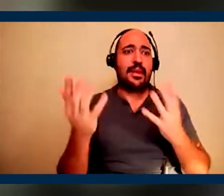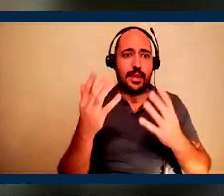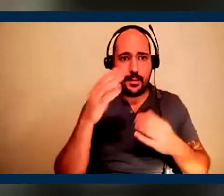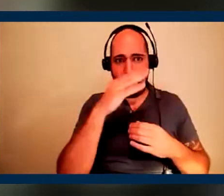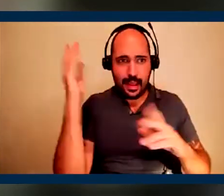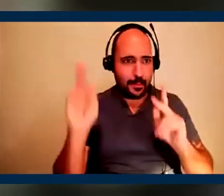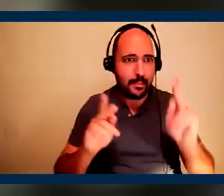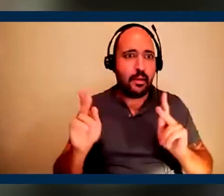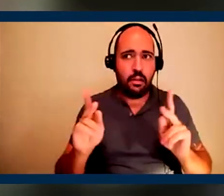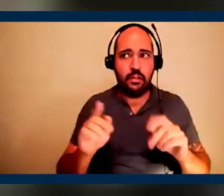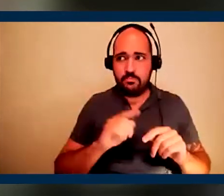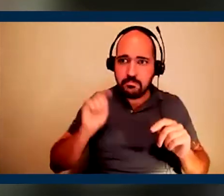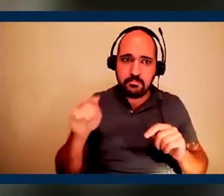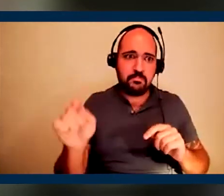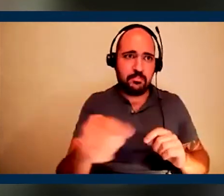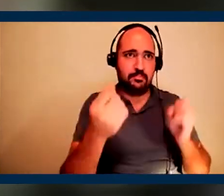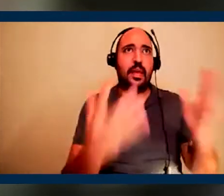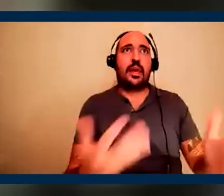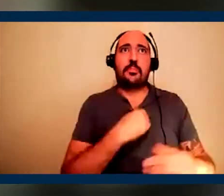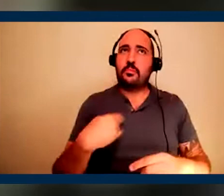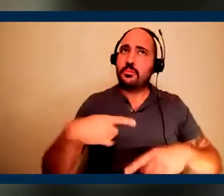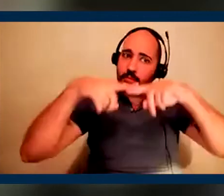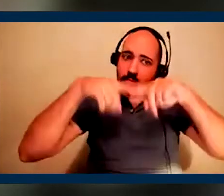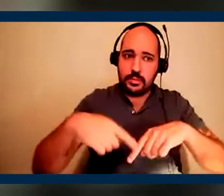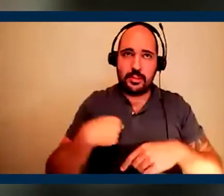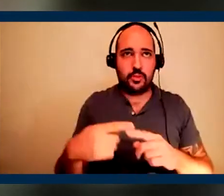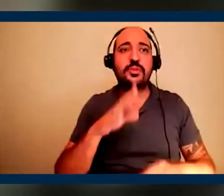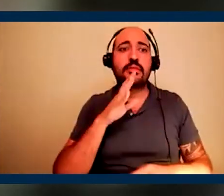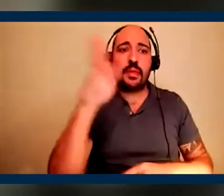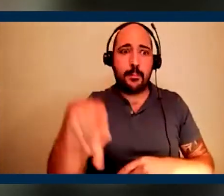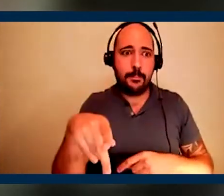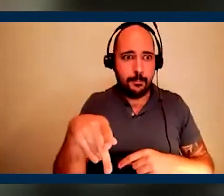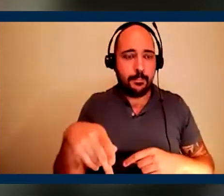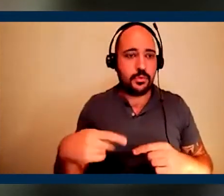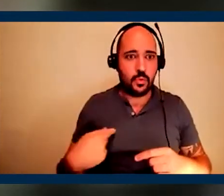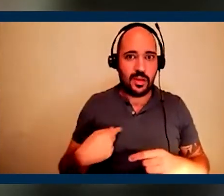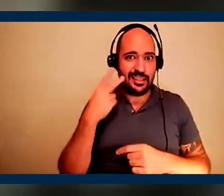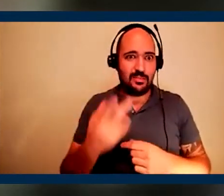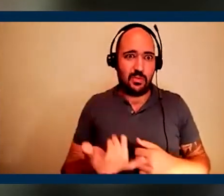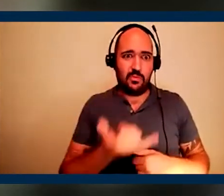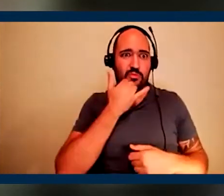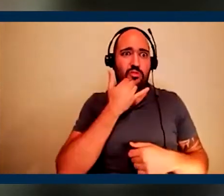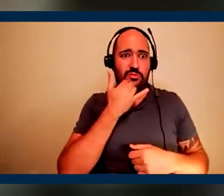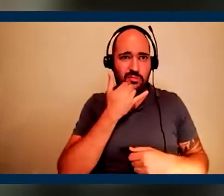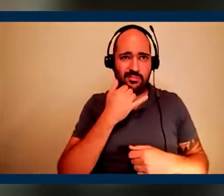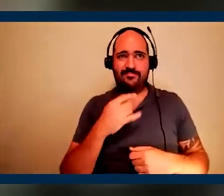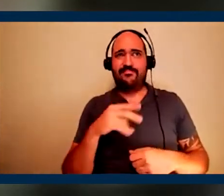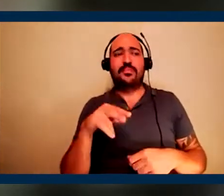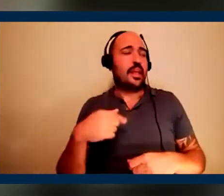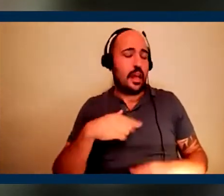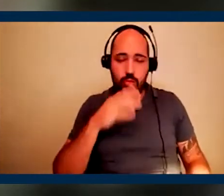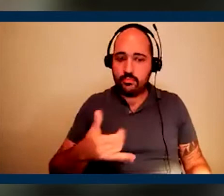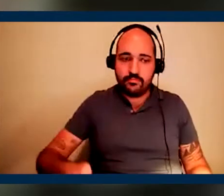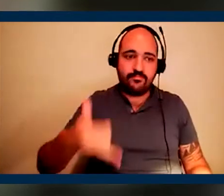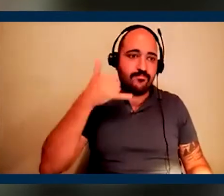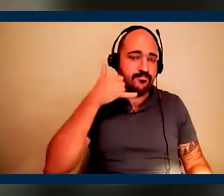members that count on me speaking up. And so when I see something wrong, I will pick up the phone and call Rusty, or I will make